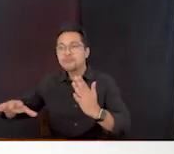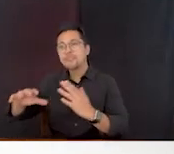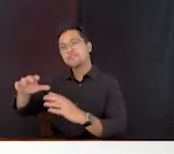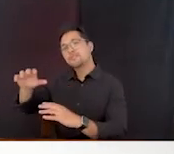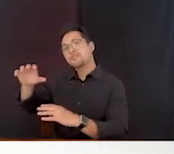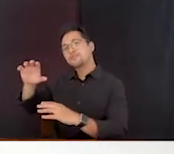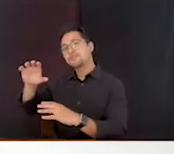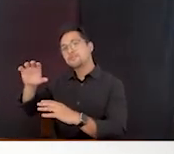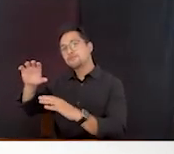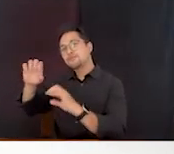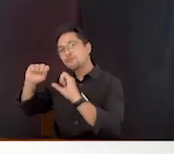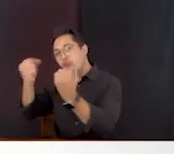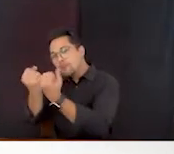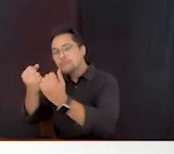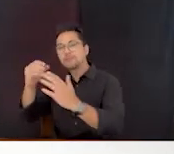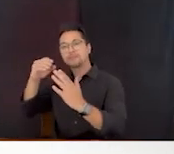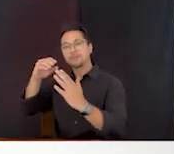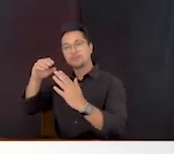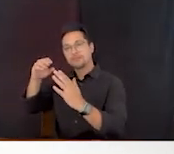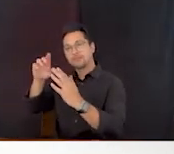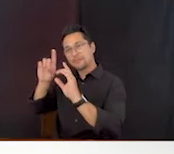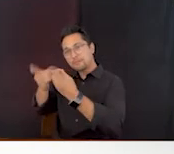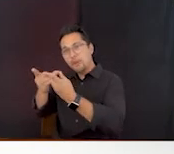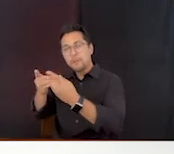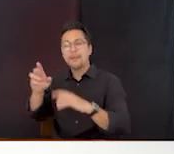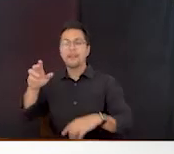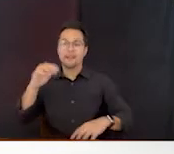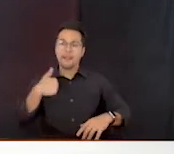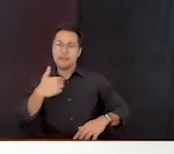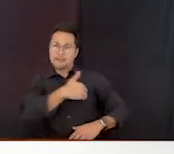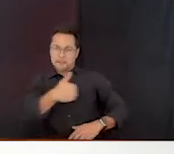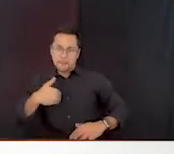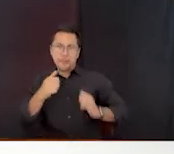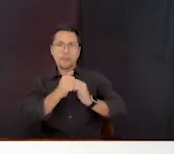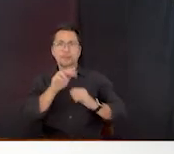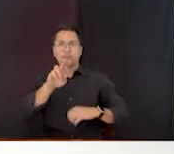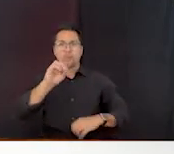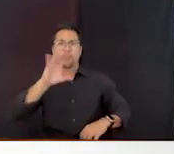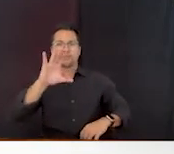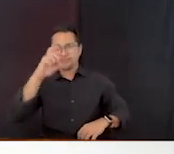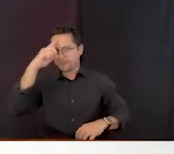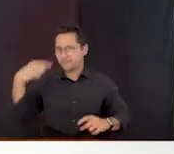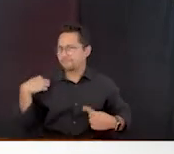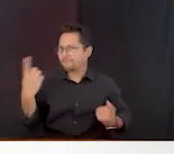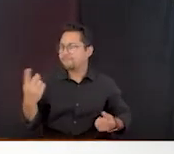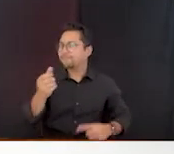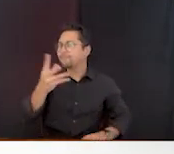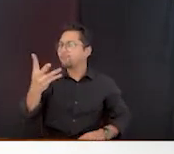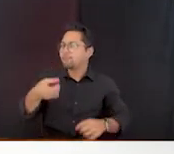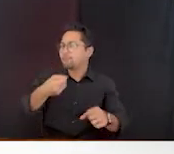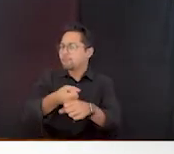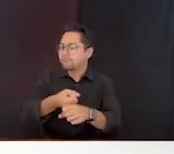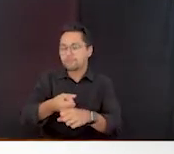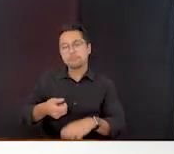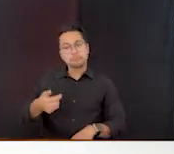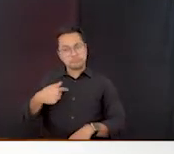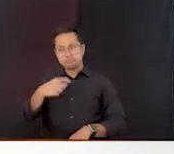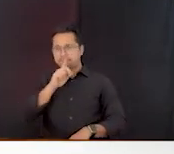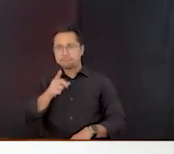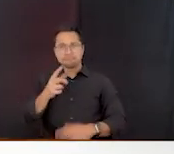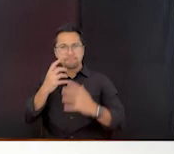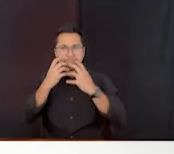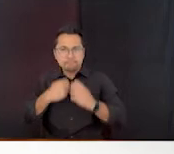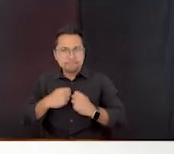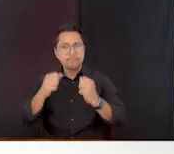then I'll do one of my least favorite things, is talking about myself. My name is Tyler Brufak. I am a doctoral student